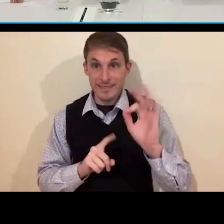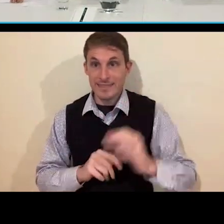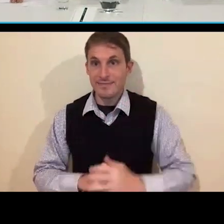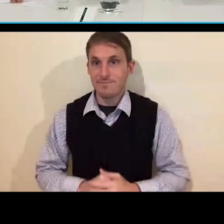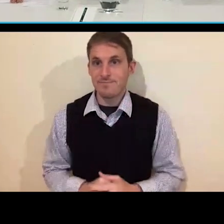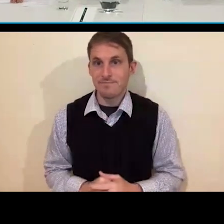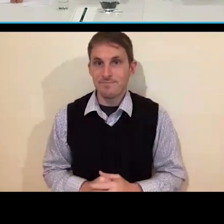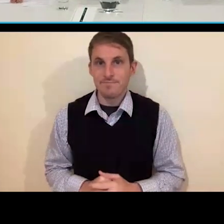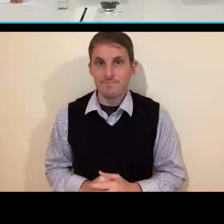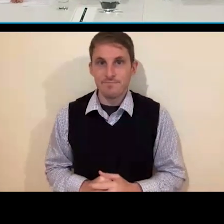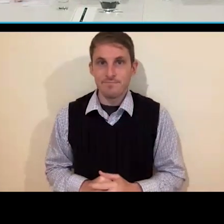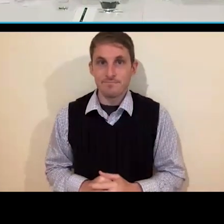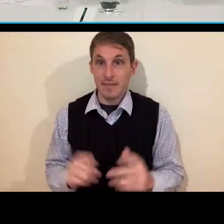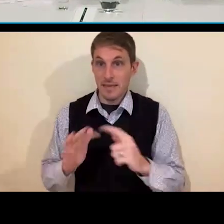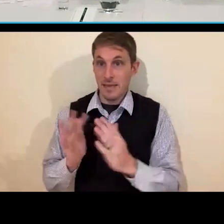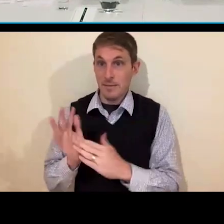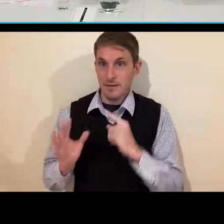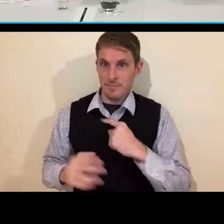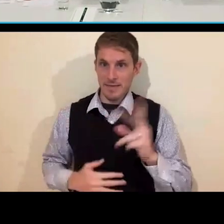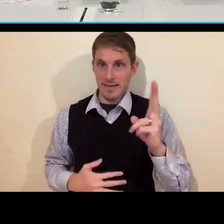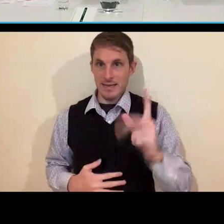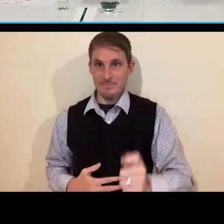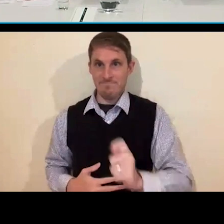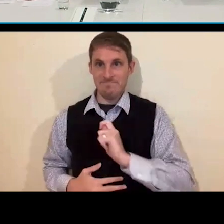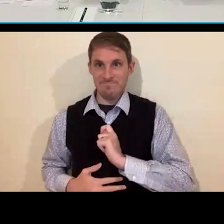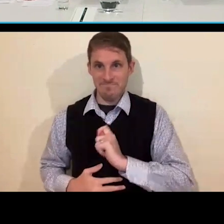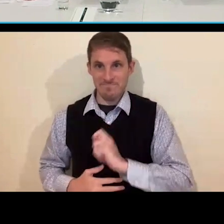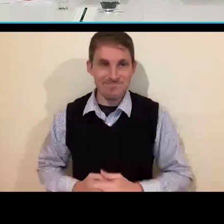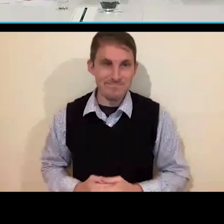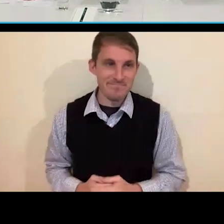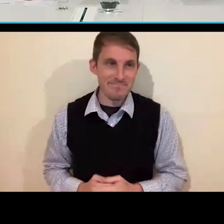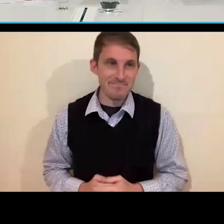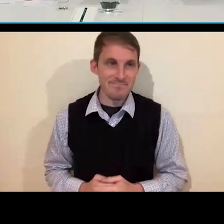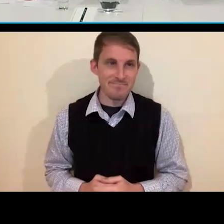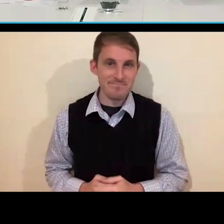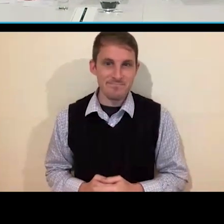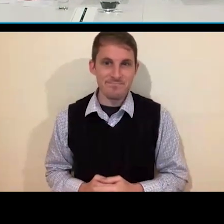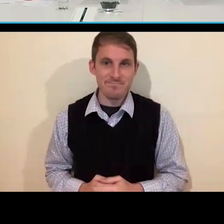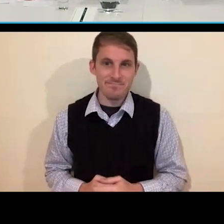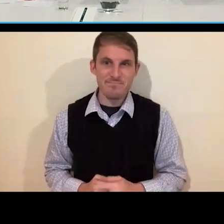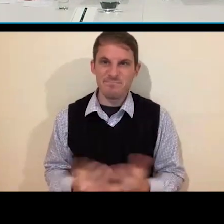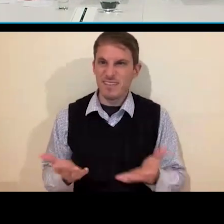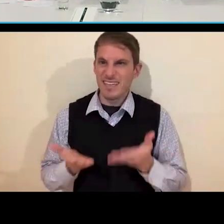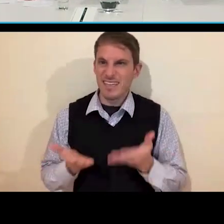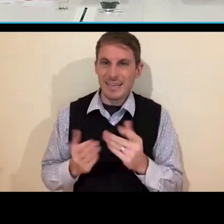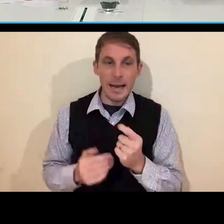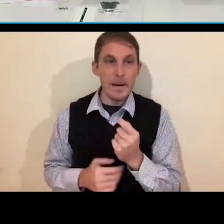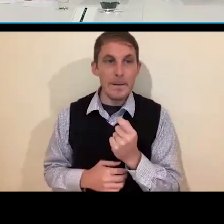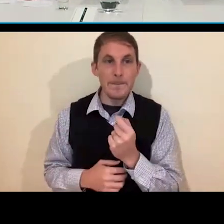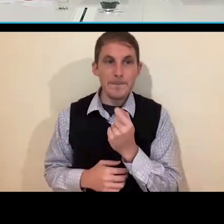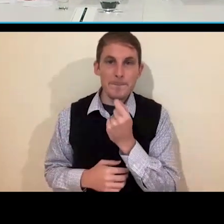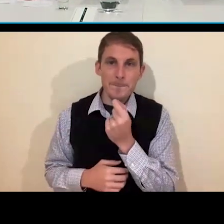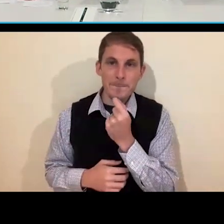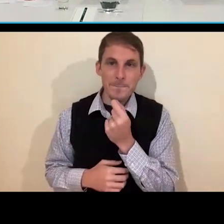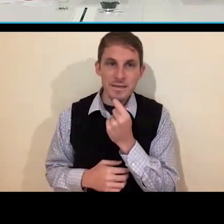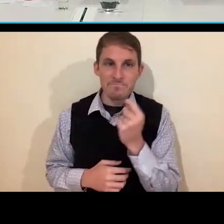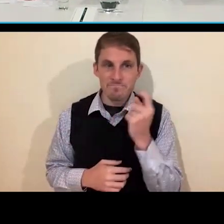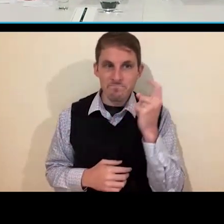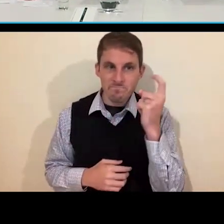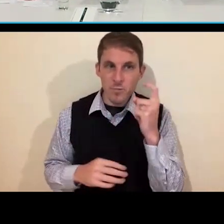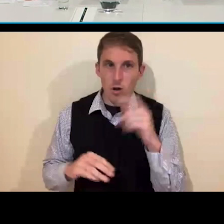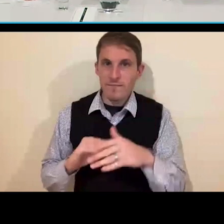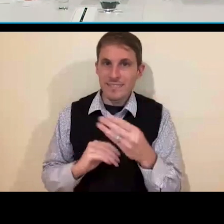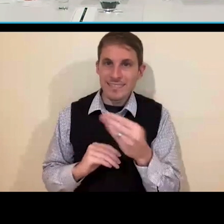think I'm up for that as well. So what we're doing here is a little bit of a sneak peek of some